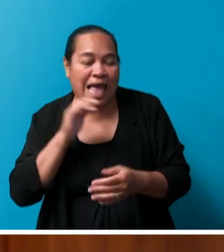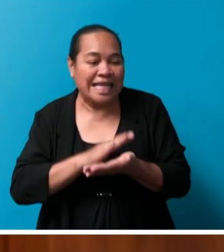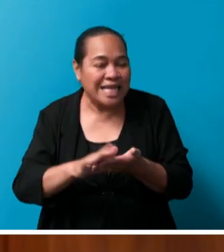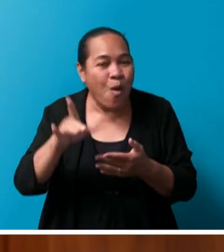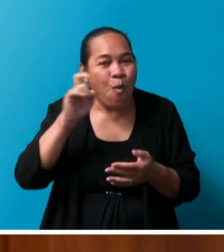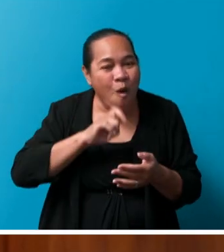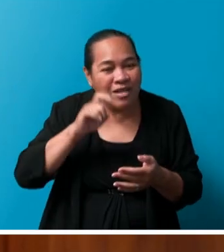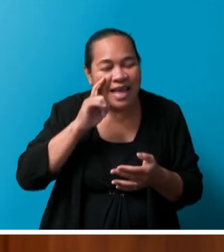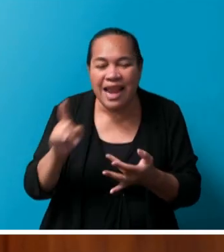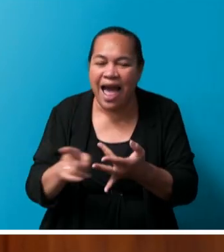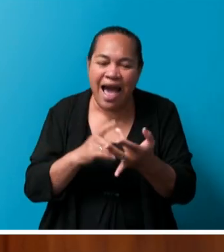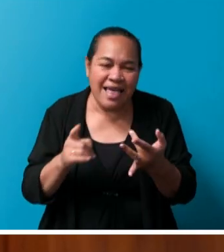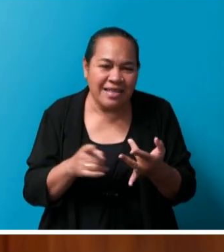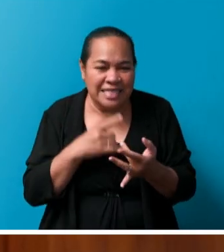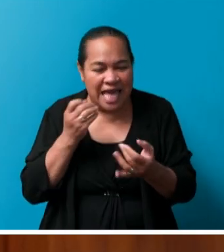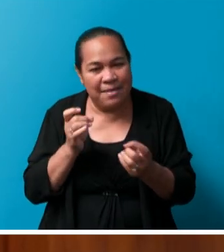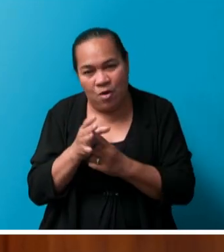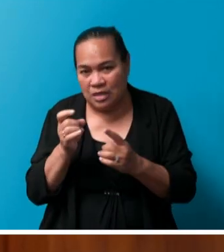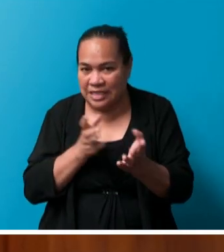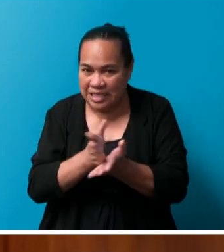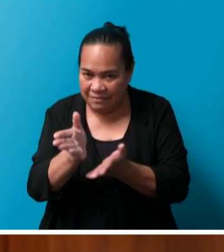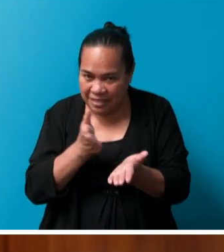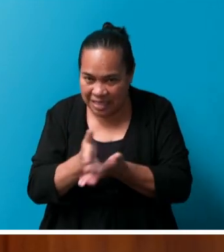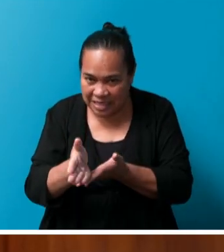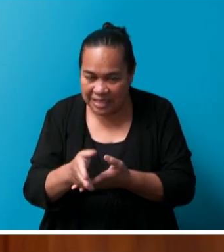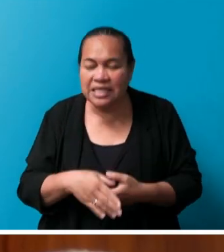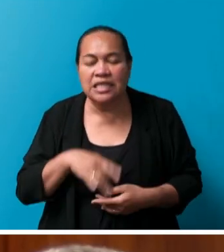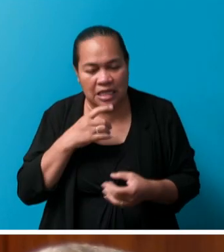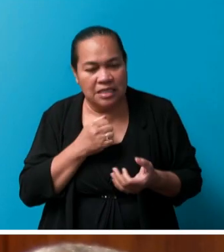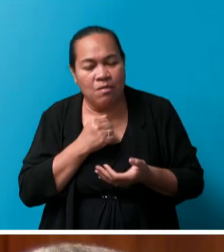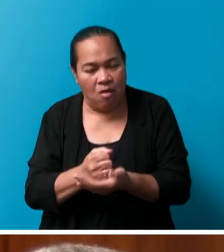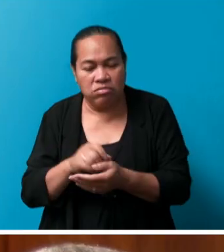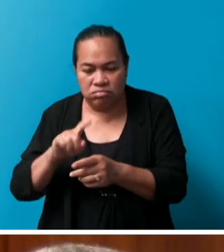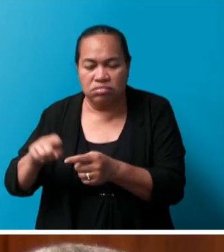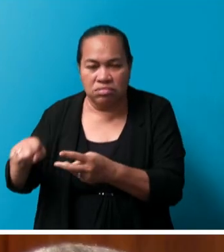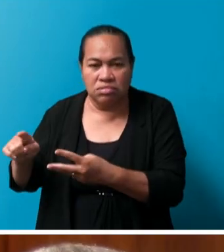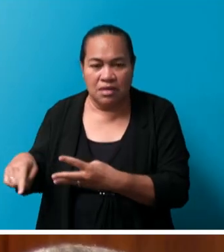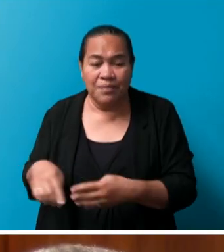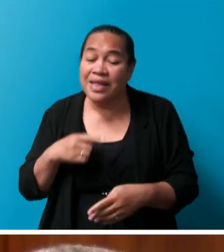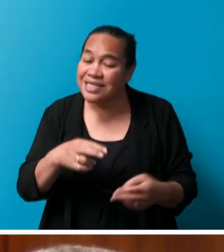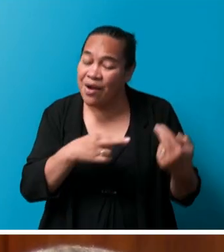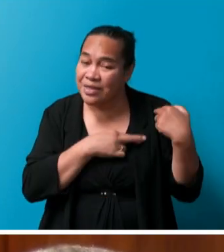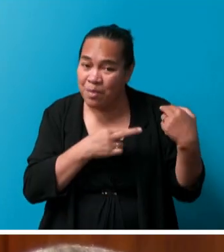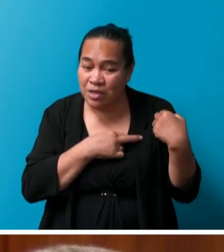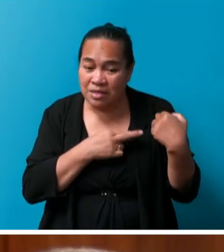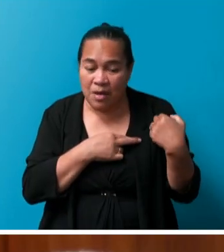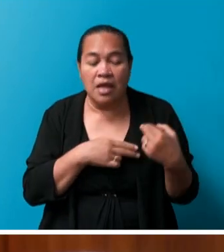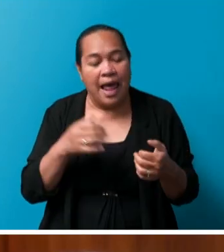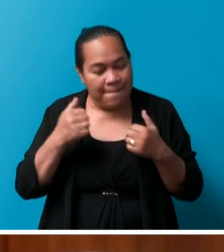and other essential services. Mr. Speaker, sir, this is a responsible,